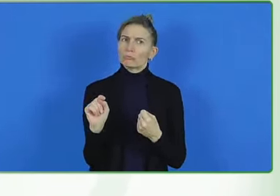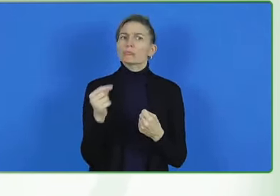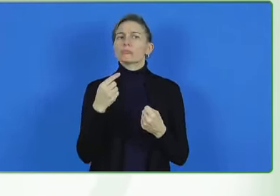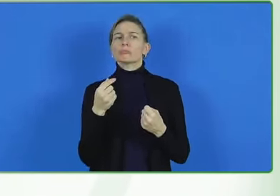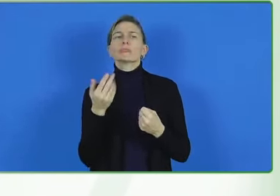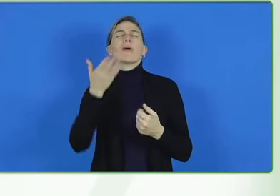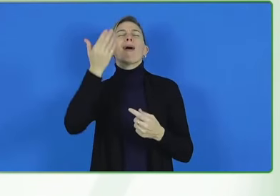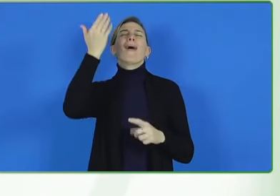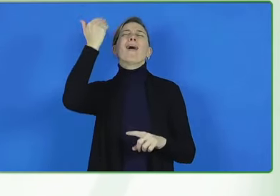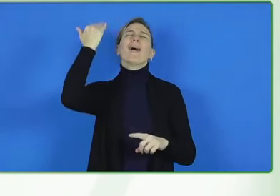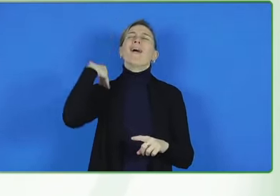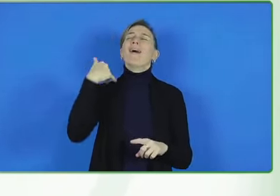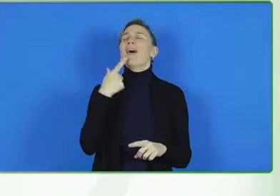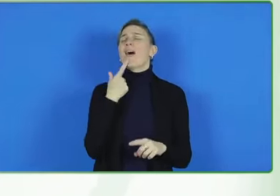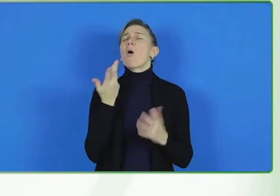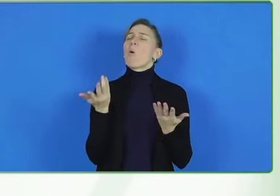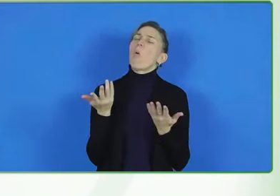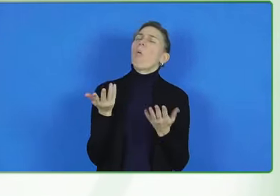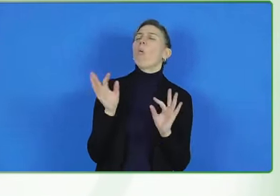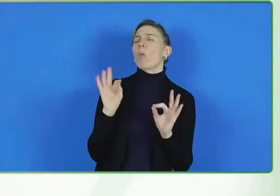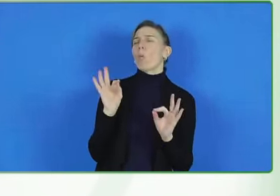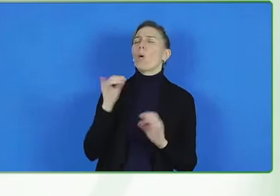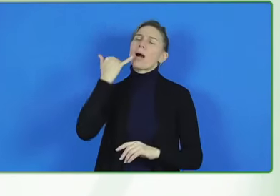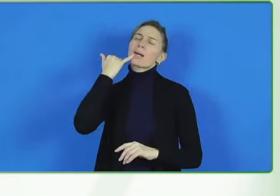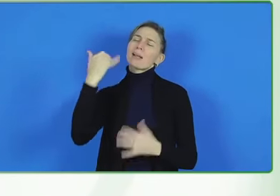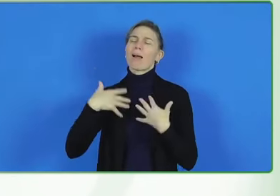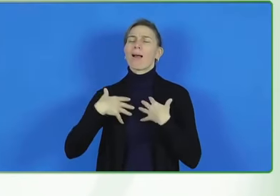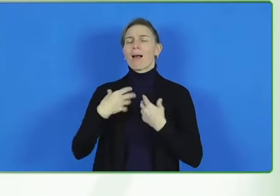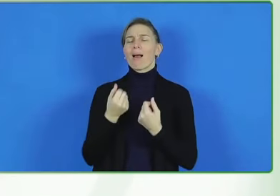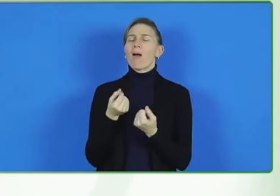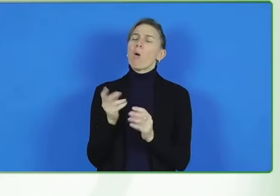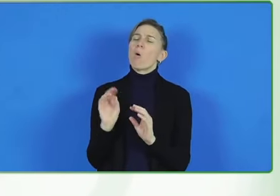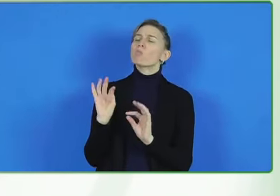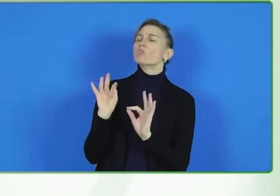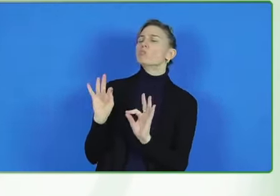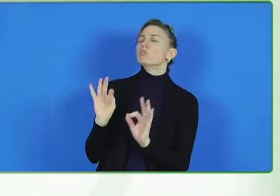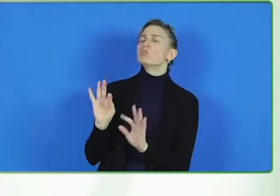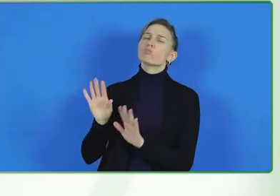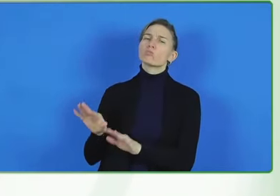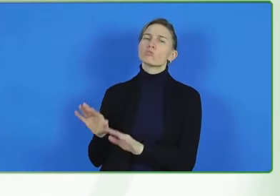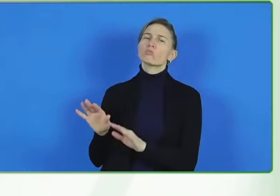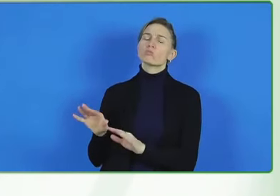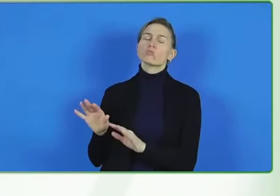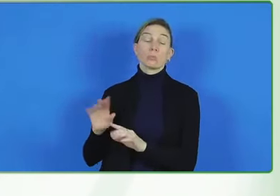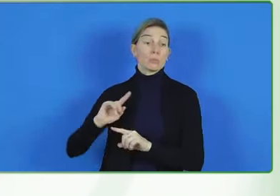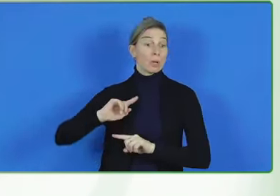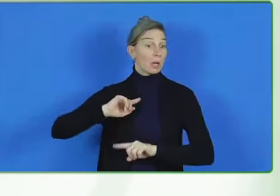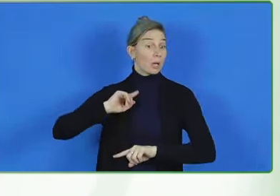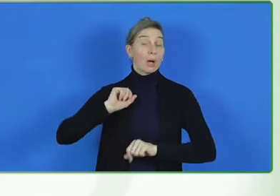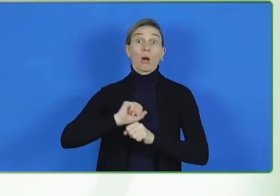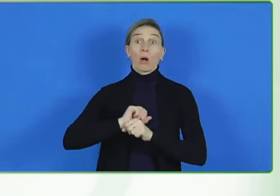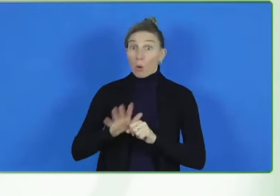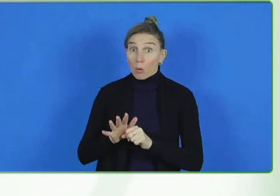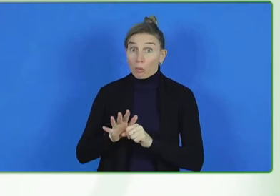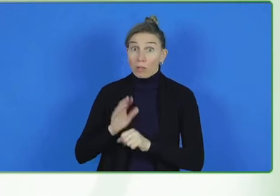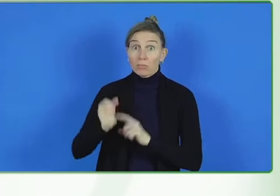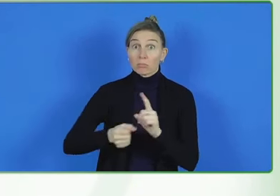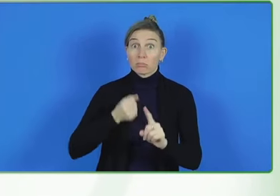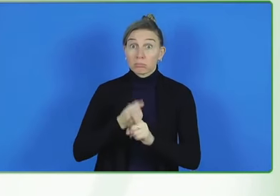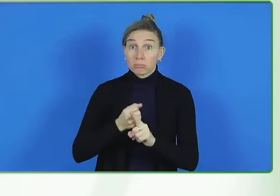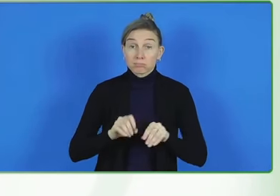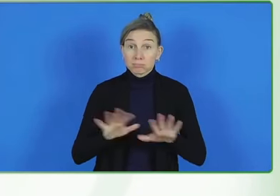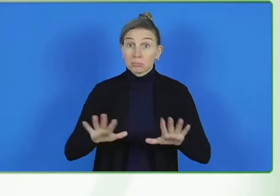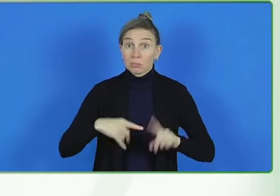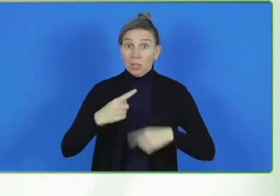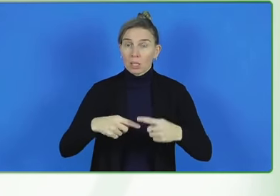of the COVID-19 pandemic, has made it absolutely essential for healthcare because of the